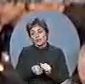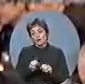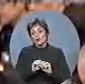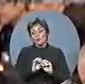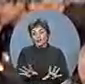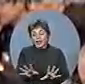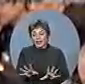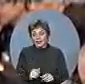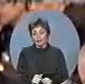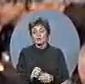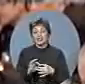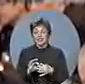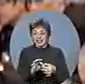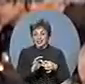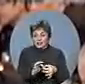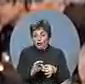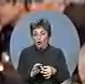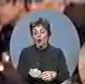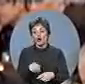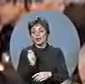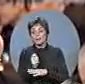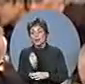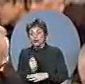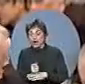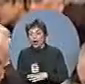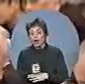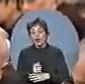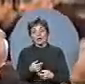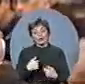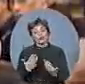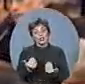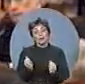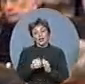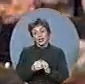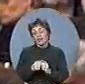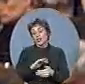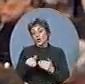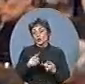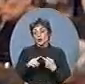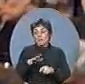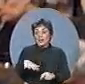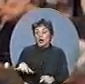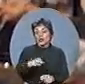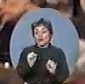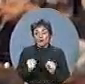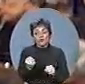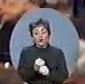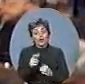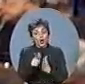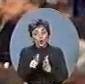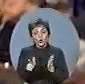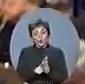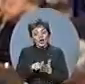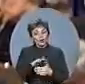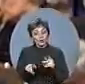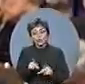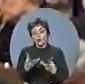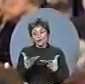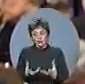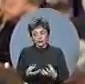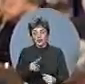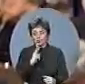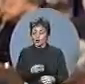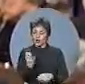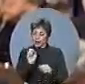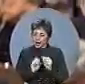the act to make it the kind of act that everybody wants. We can do it in second reading and in committee, Mr. Speaker. I'm willing to work with them.